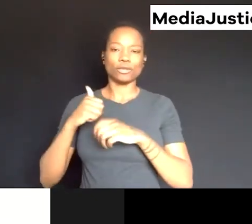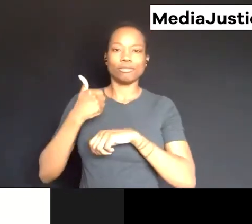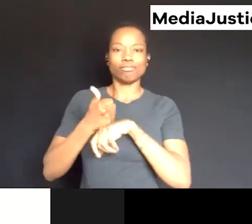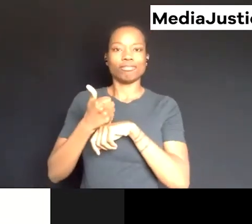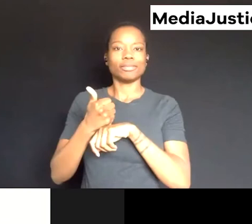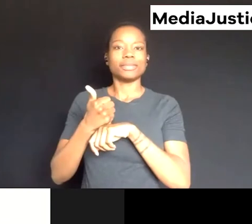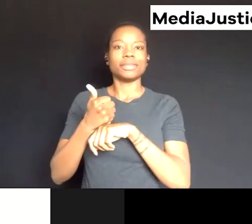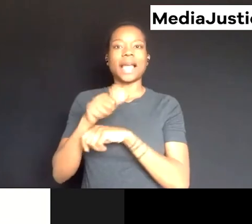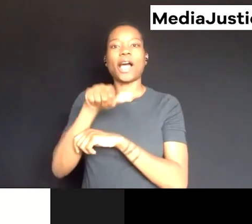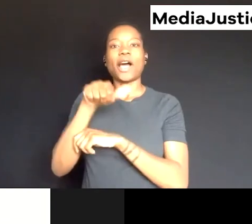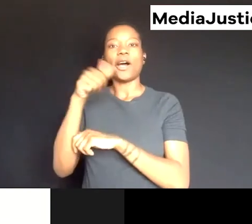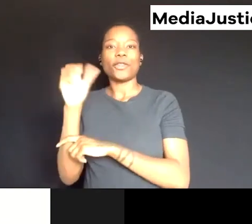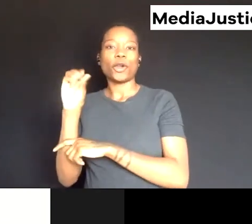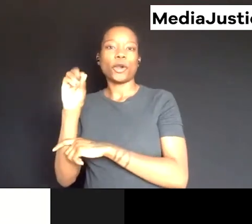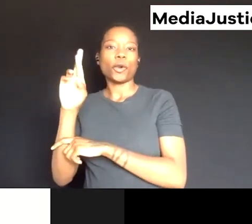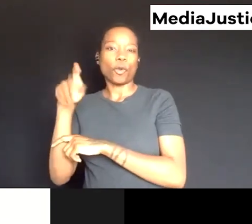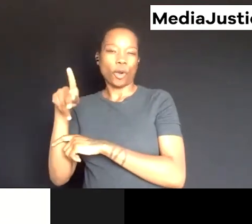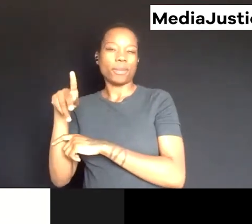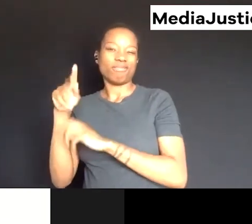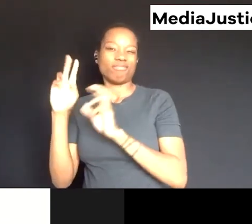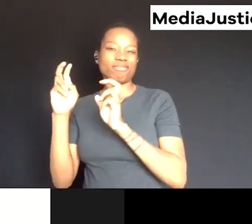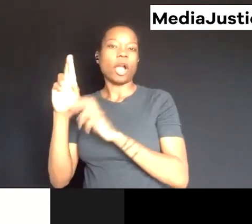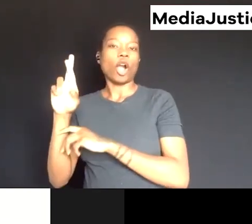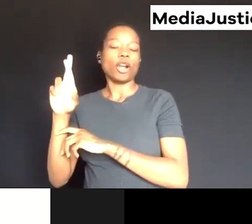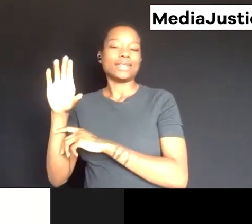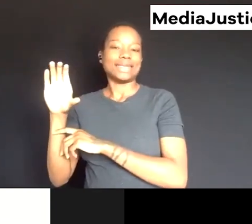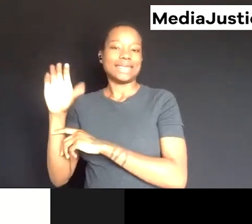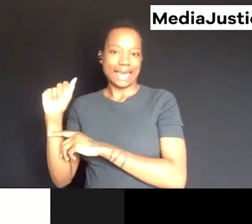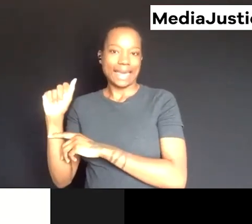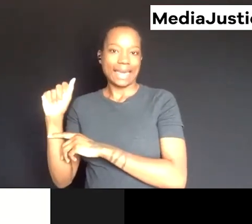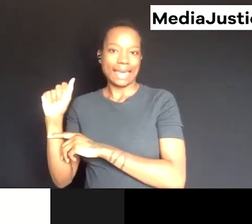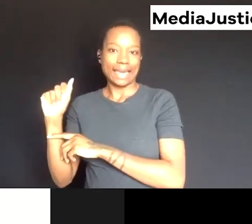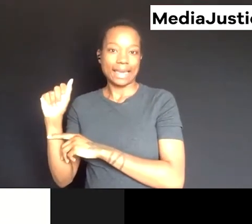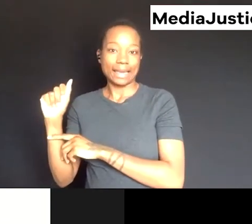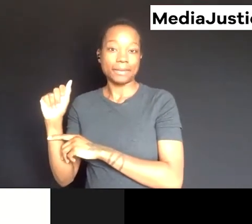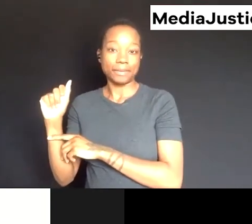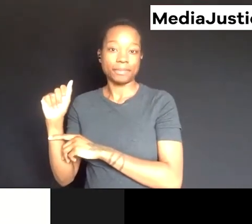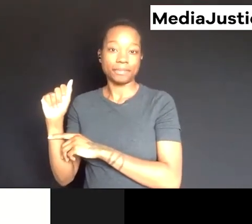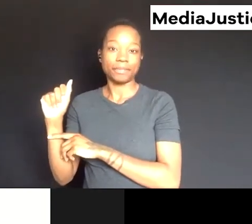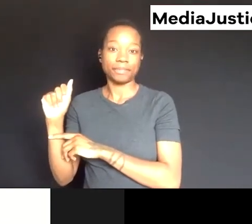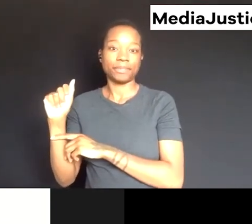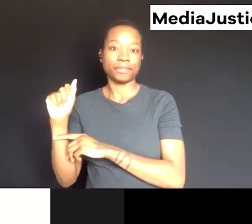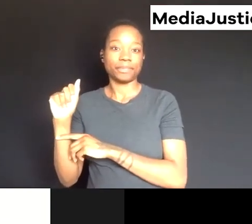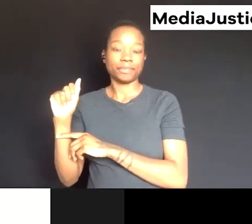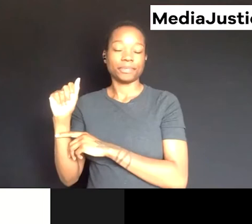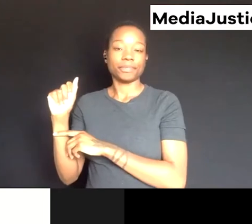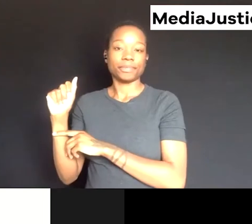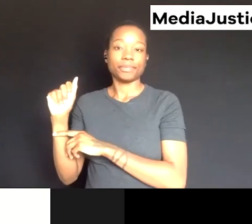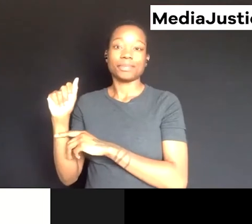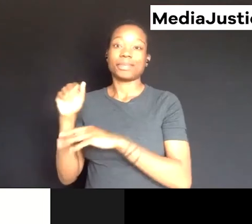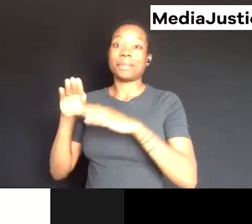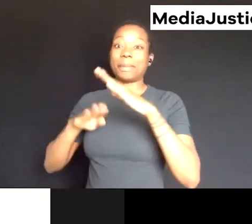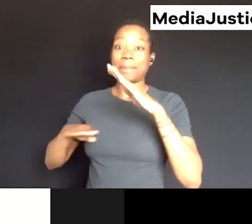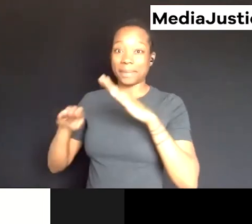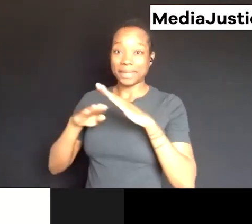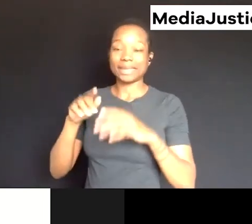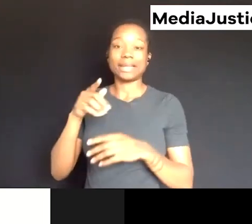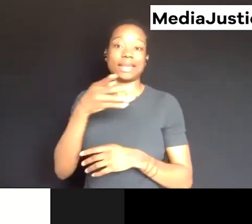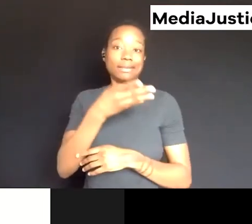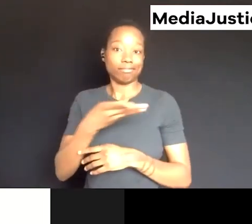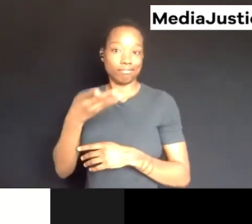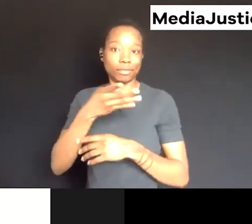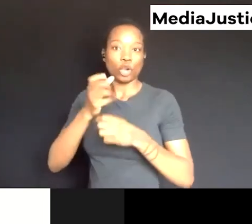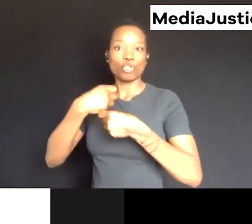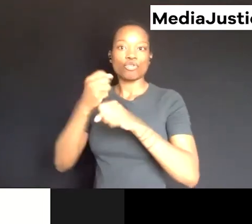corporation, RCA. And what they did is they basically created this company to divvy up